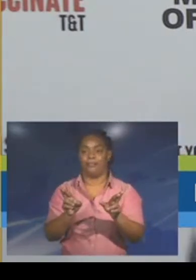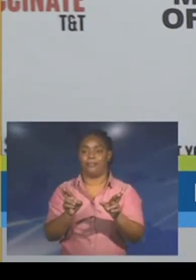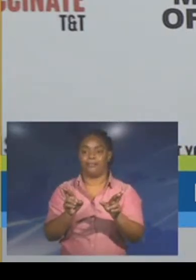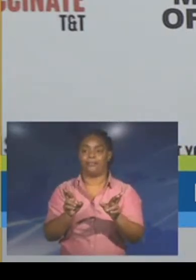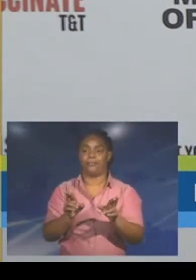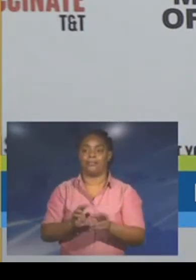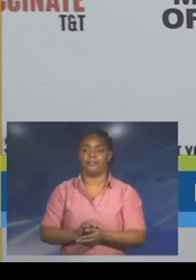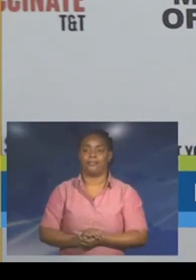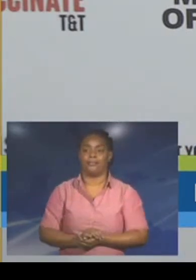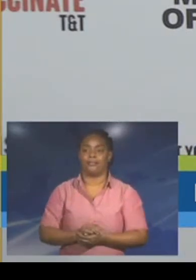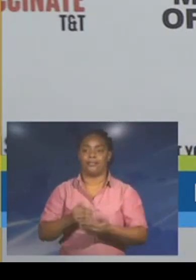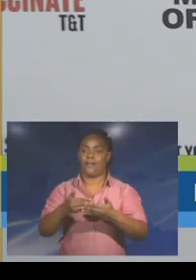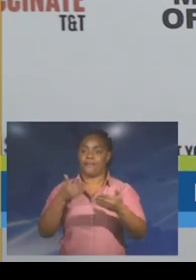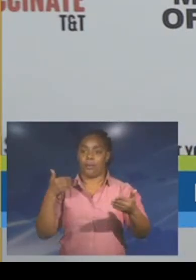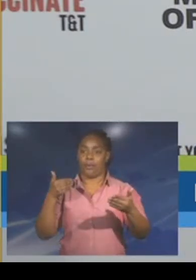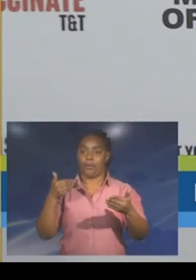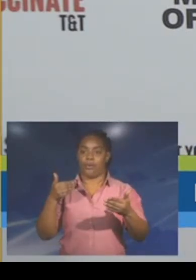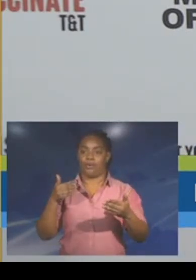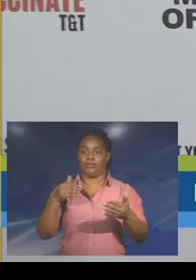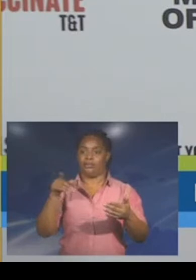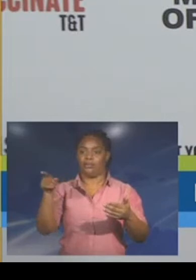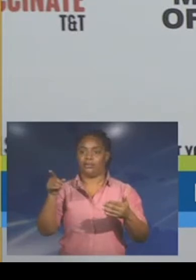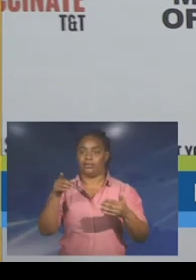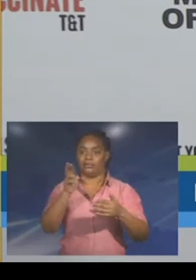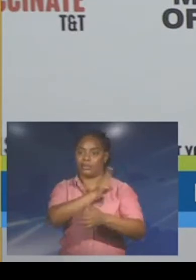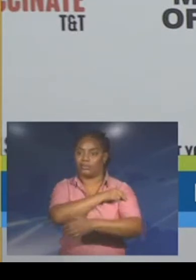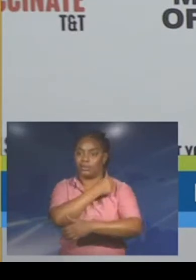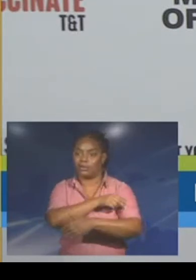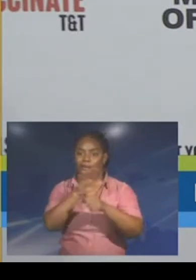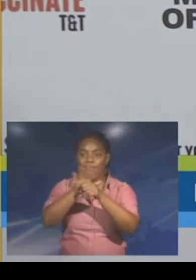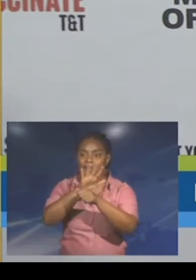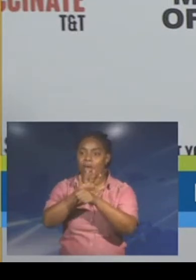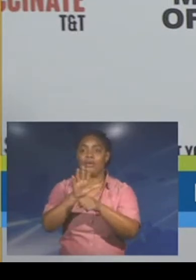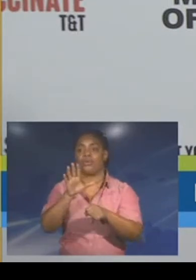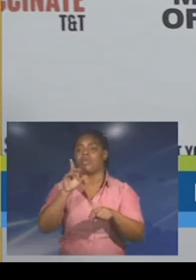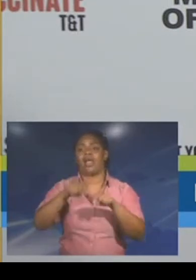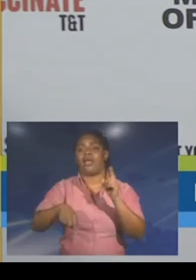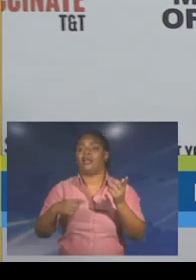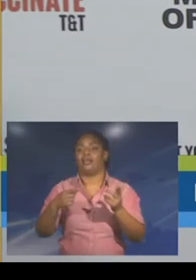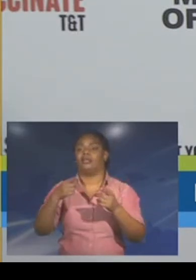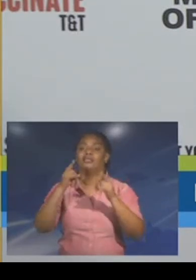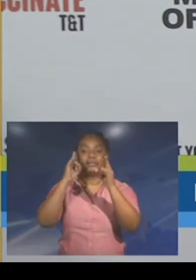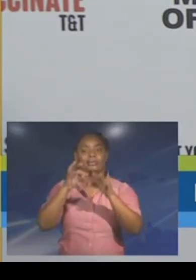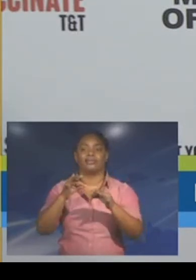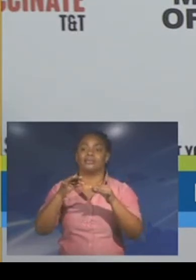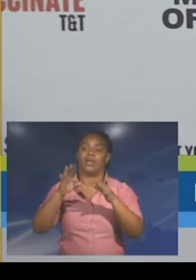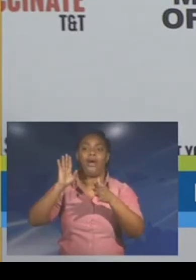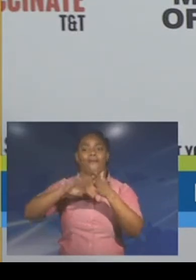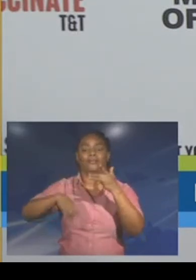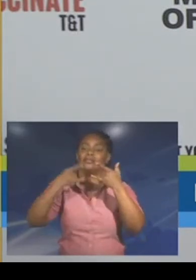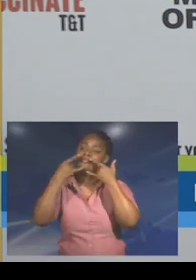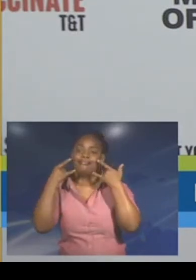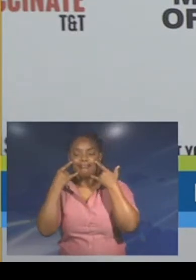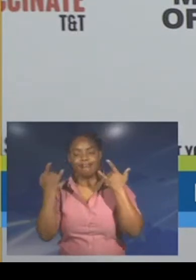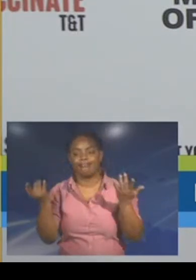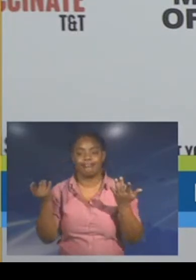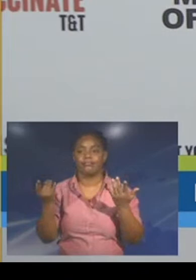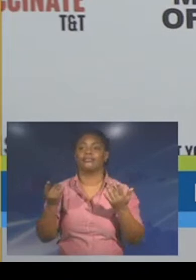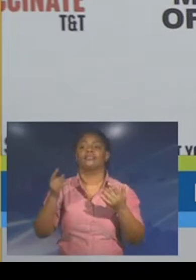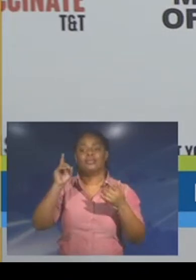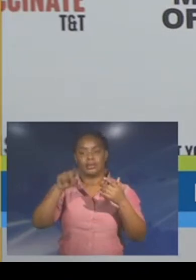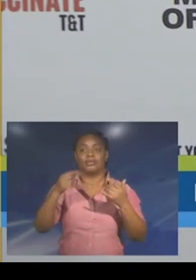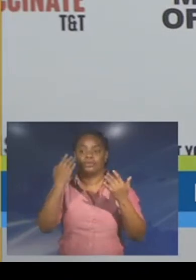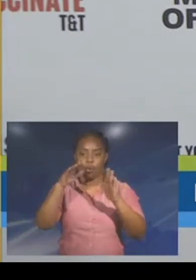before. We wanted to wait and see whether these downward trends in both number of cases, this